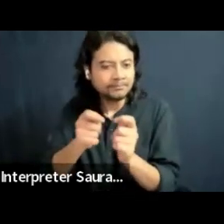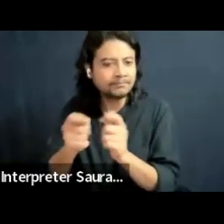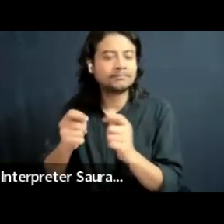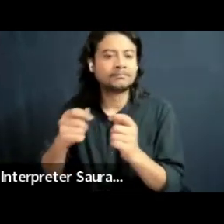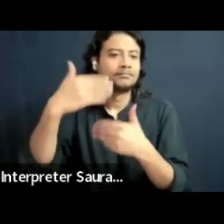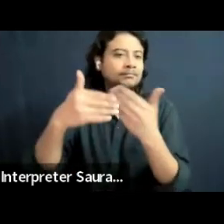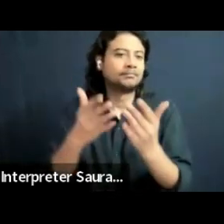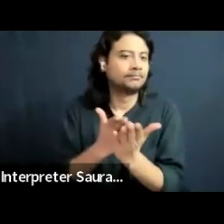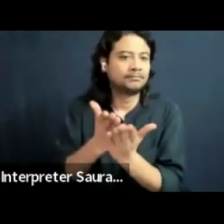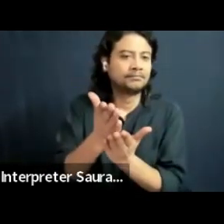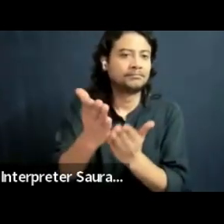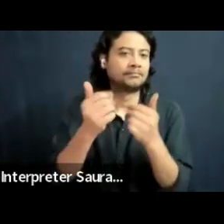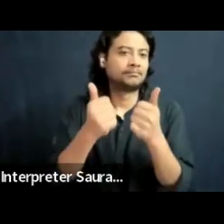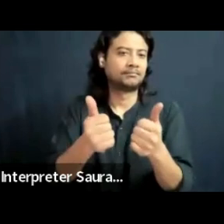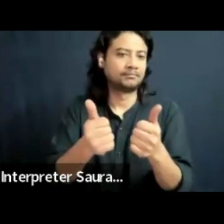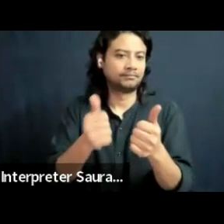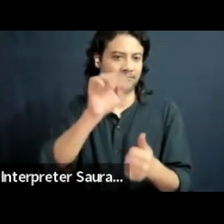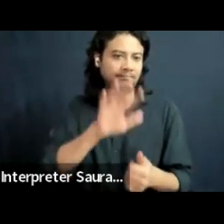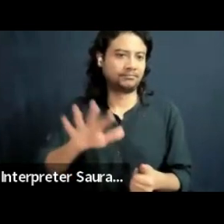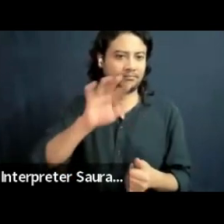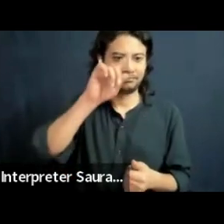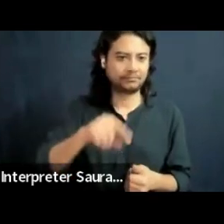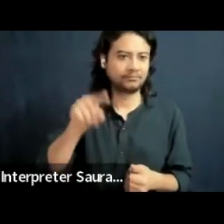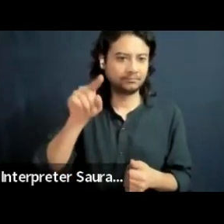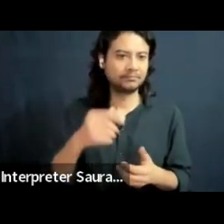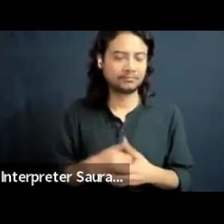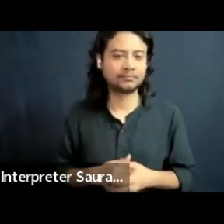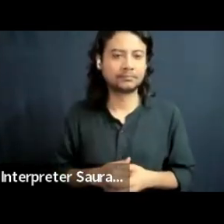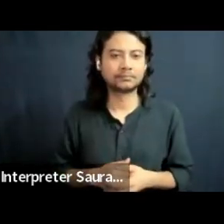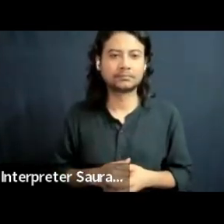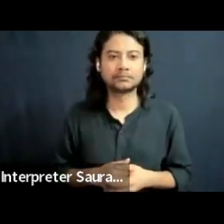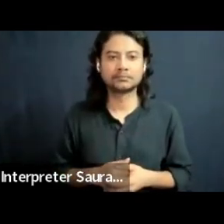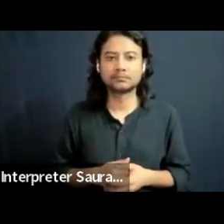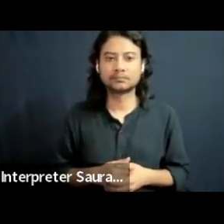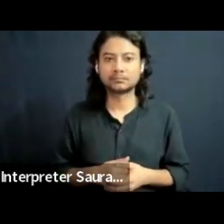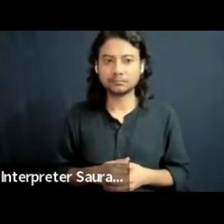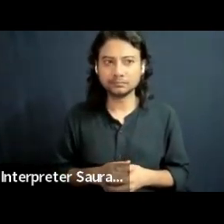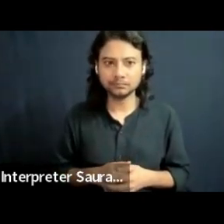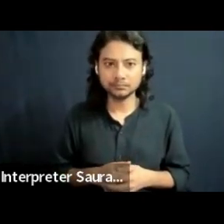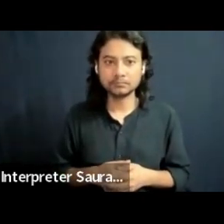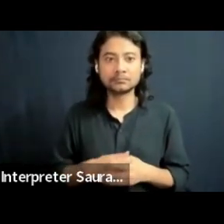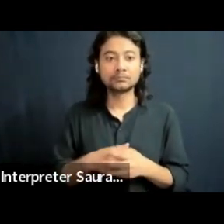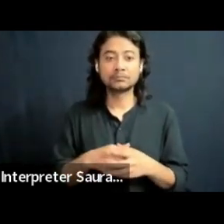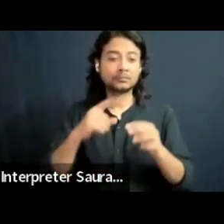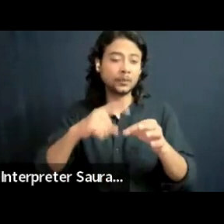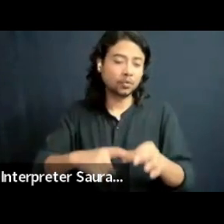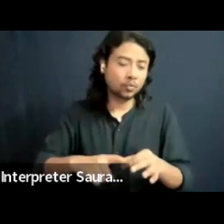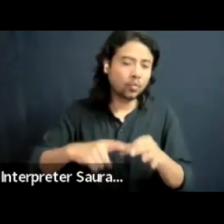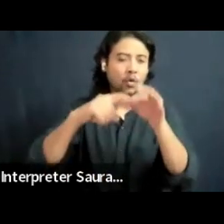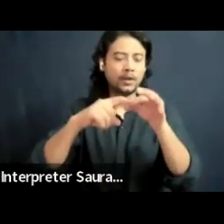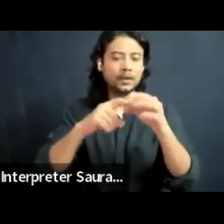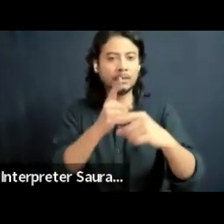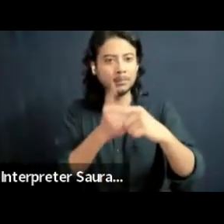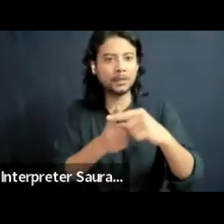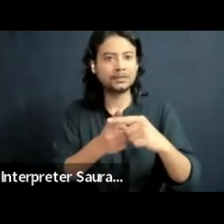Some things to be done: prioritize the development of a range of high quality and individualized support. Children will require